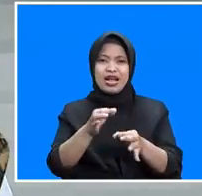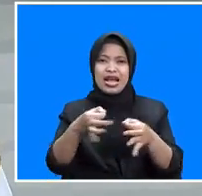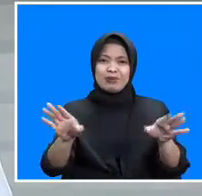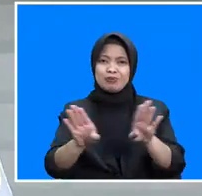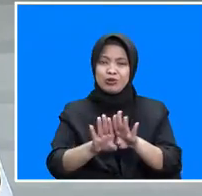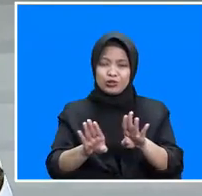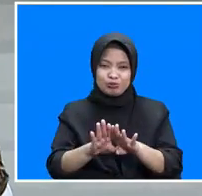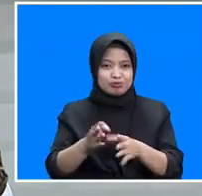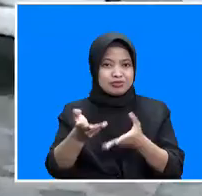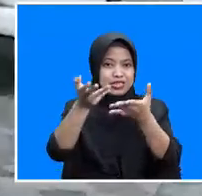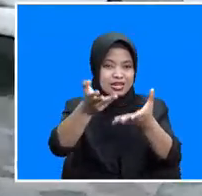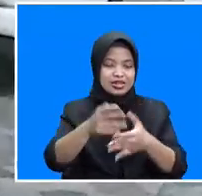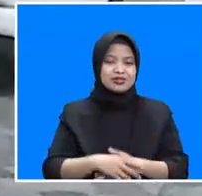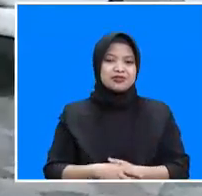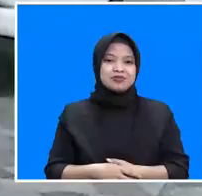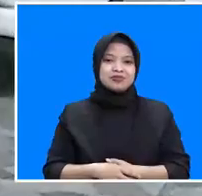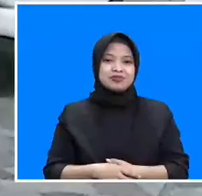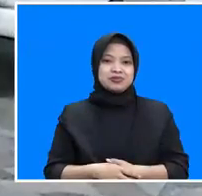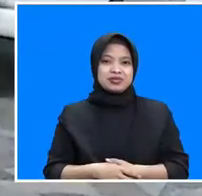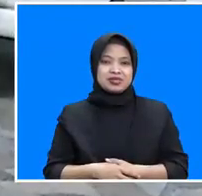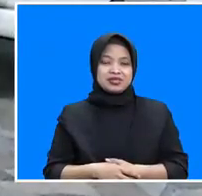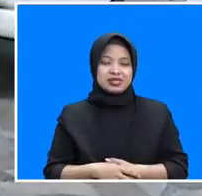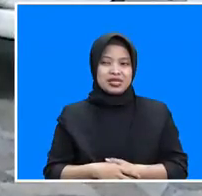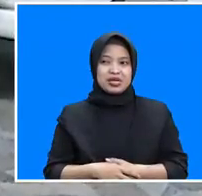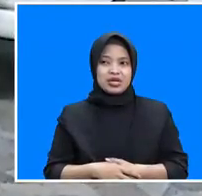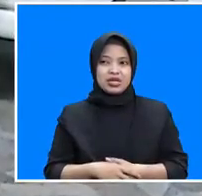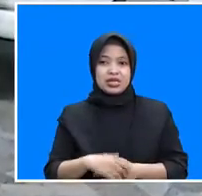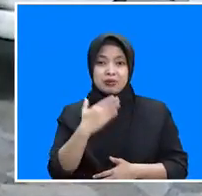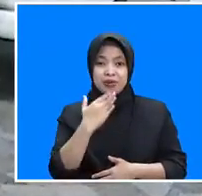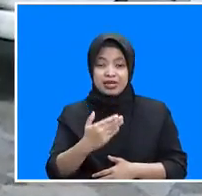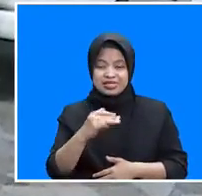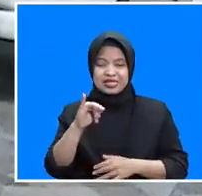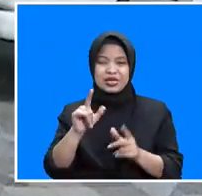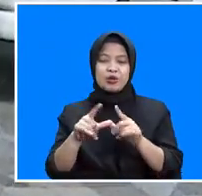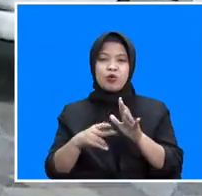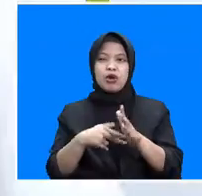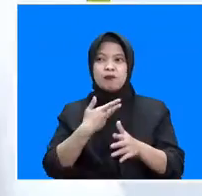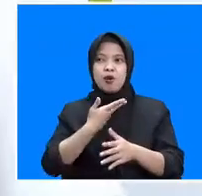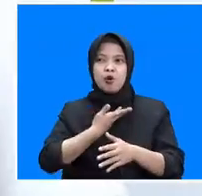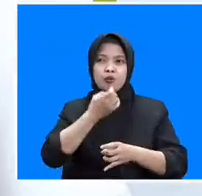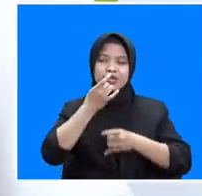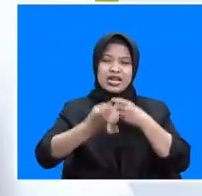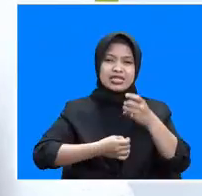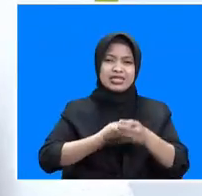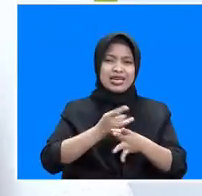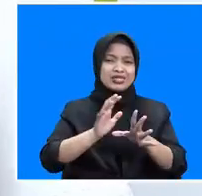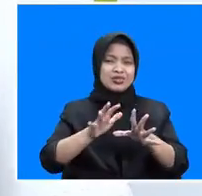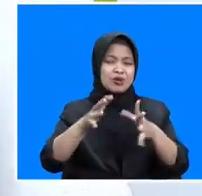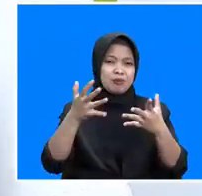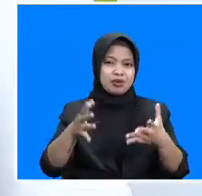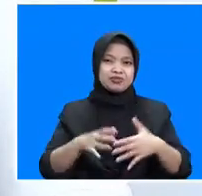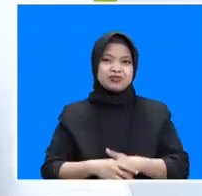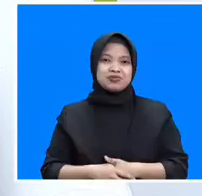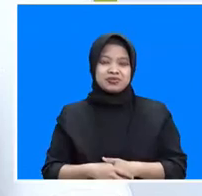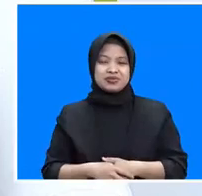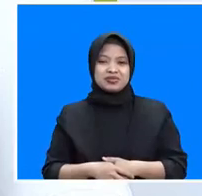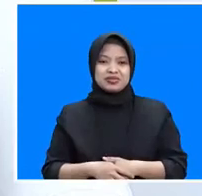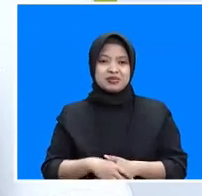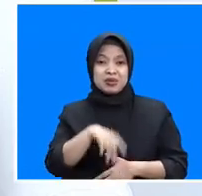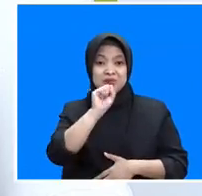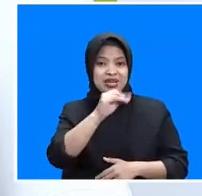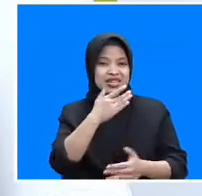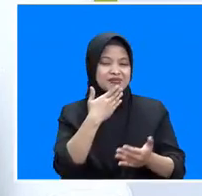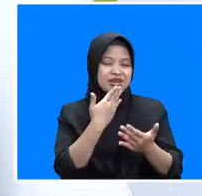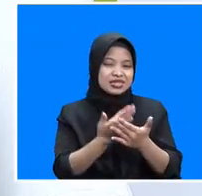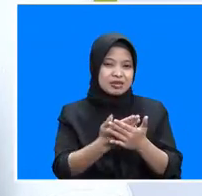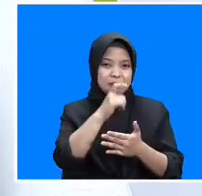Well, thank you, Pak Ewan. And first of all, I'd just like to say express my gratitude for the invite